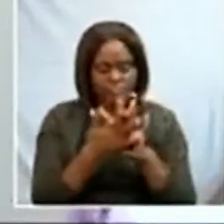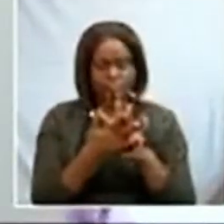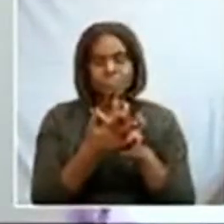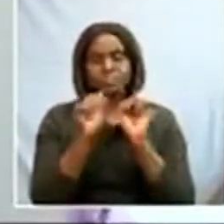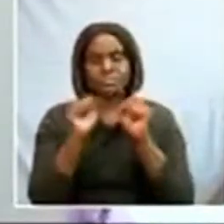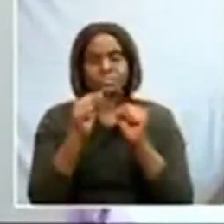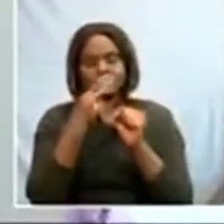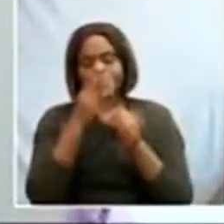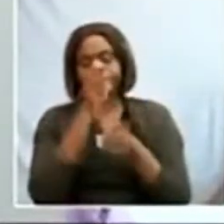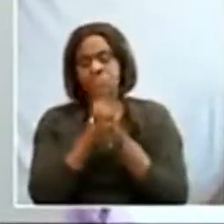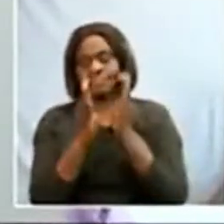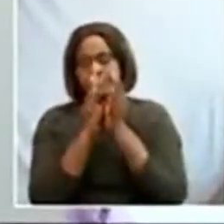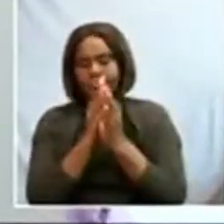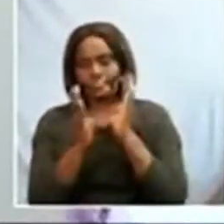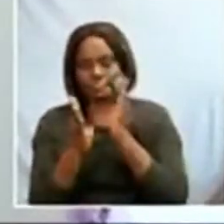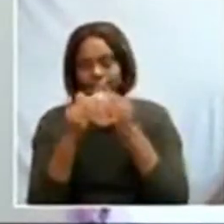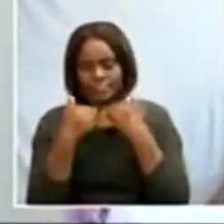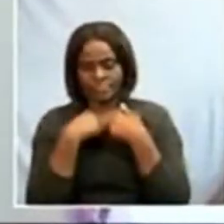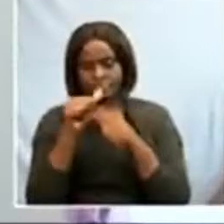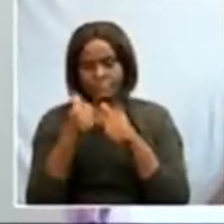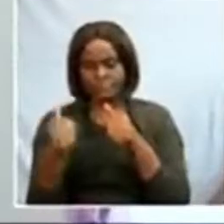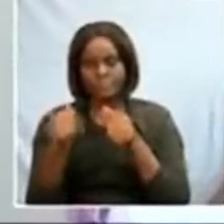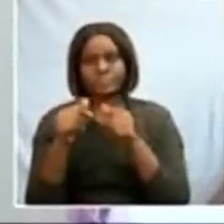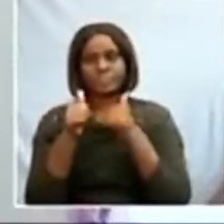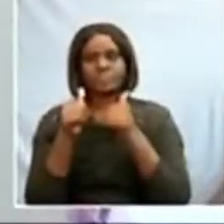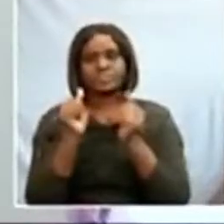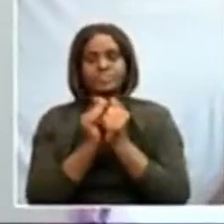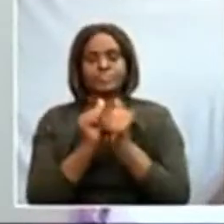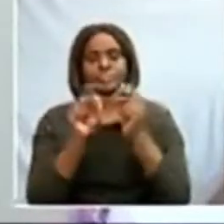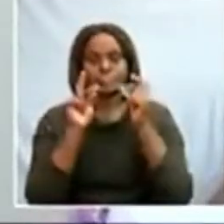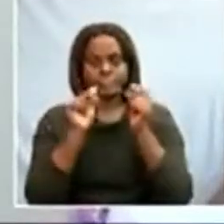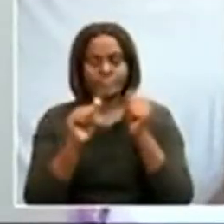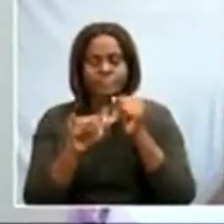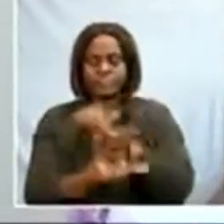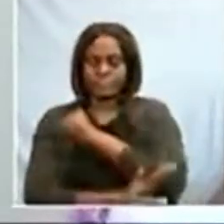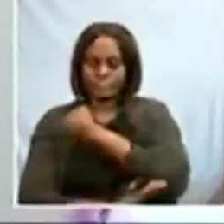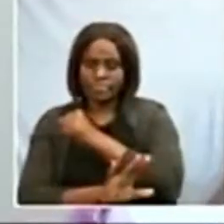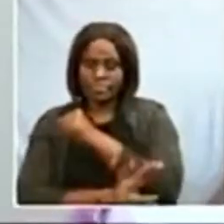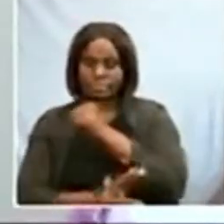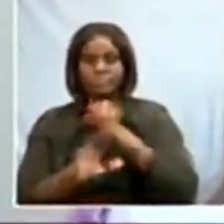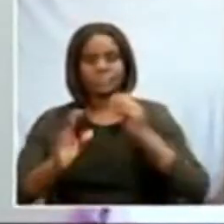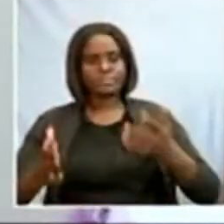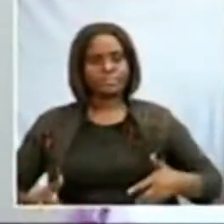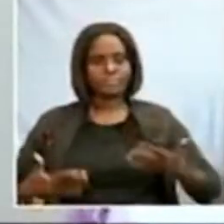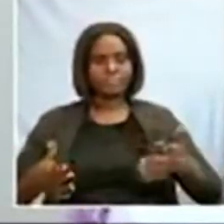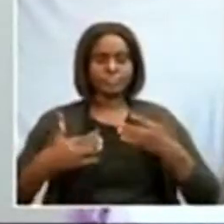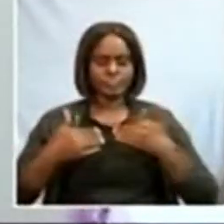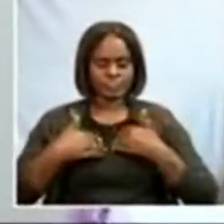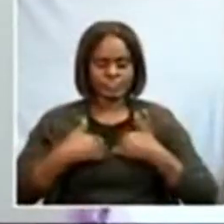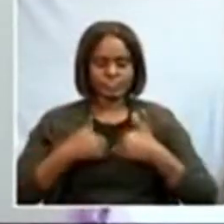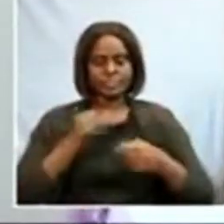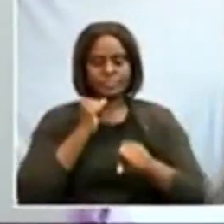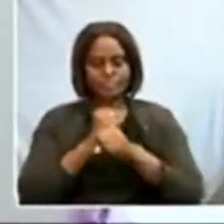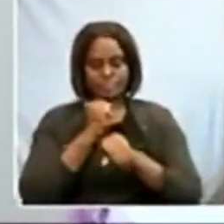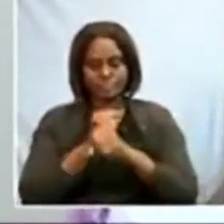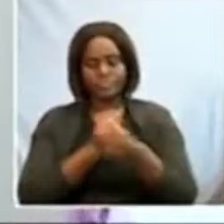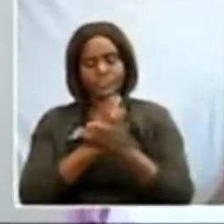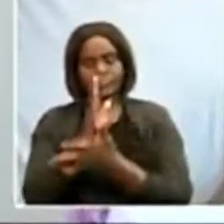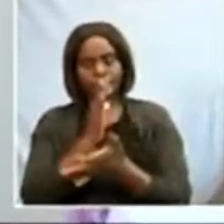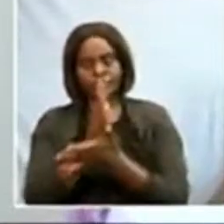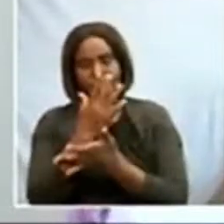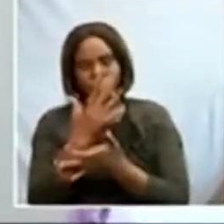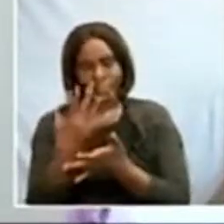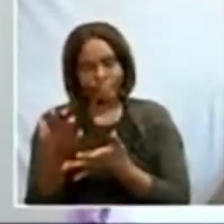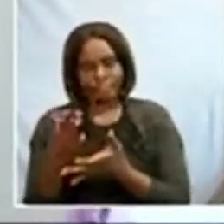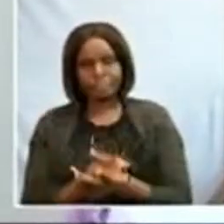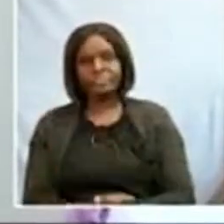this contractor is following everything accordingly. And you reach the slab level, you are satisfied they have done the right mixing.